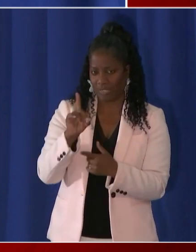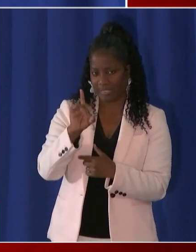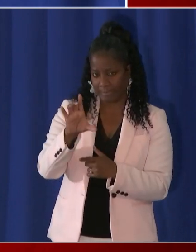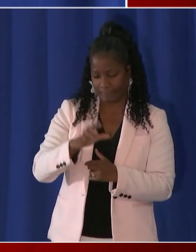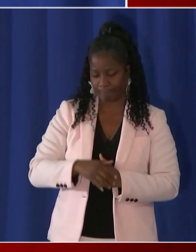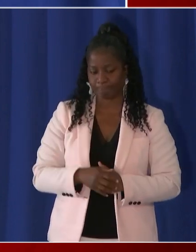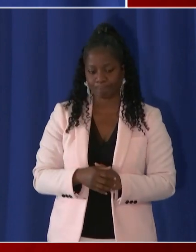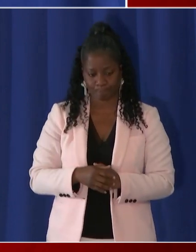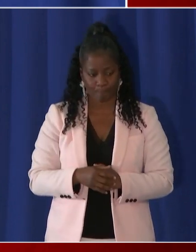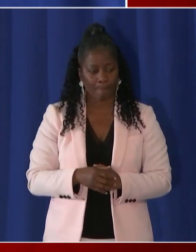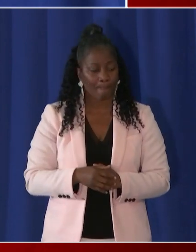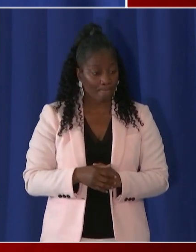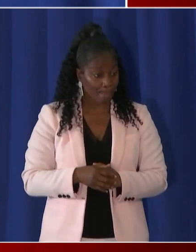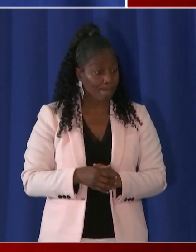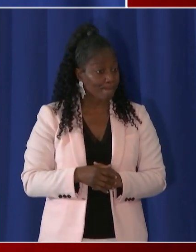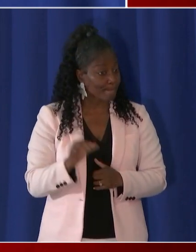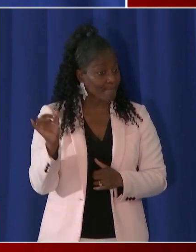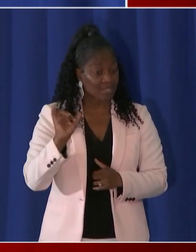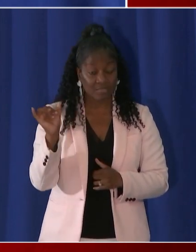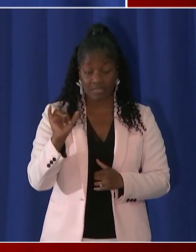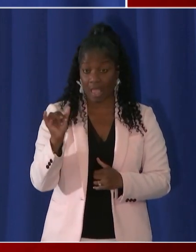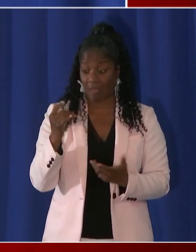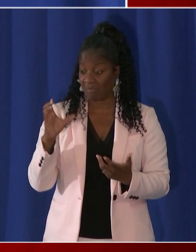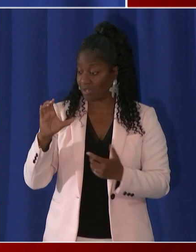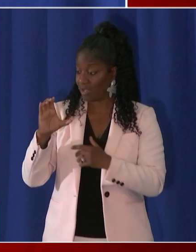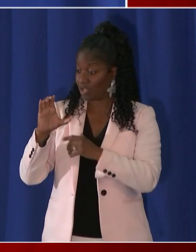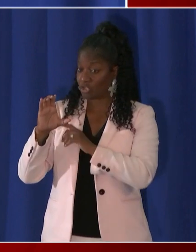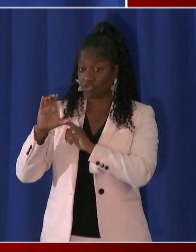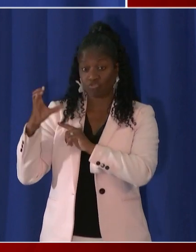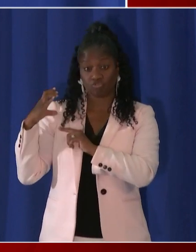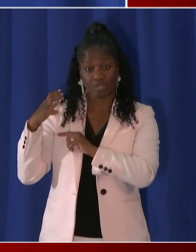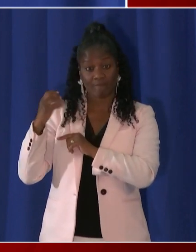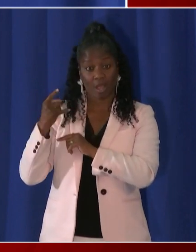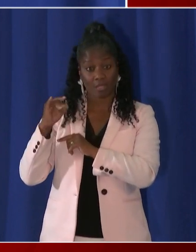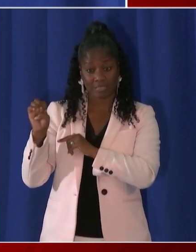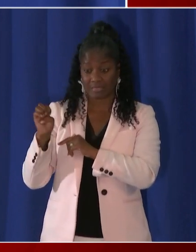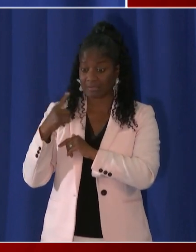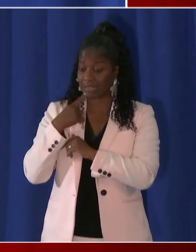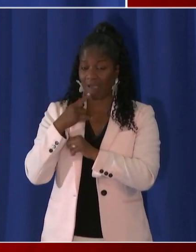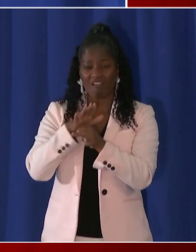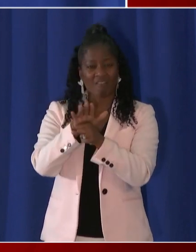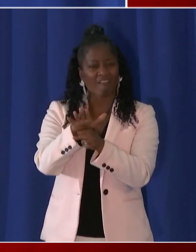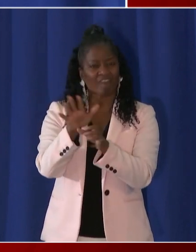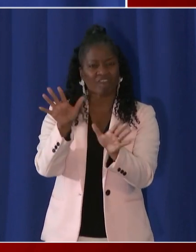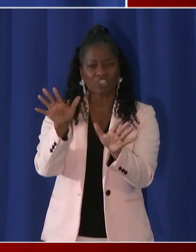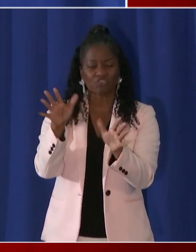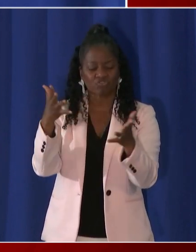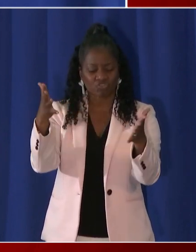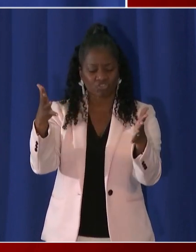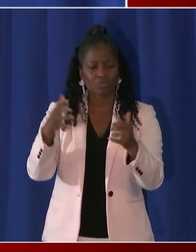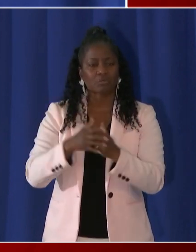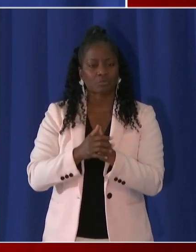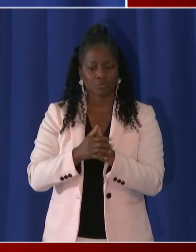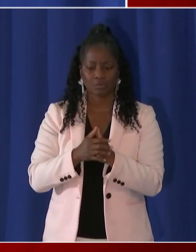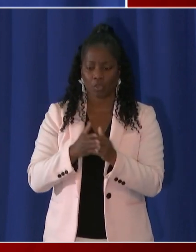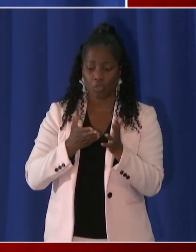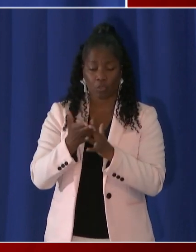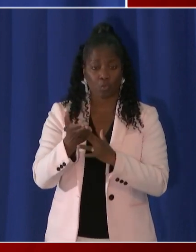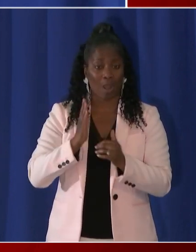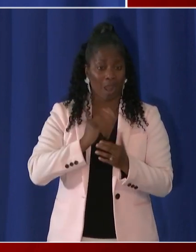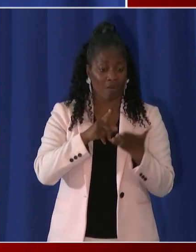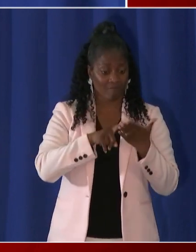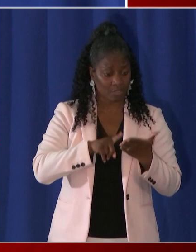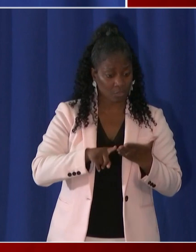capital. As Chief Conte said, enough is enough, and we have to do more. Through our own fugitive investigation, we've recovered